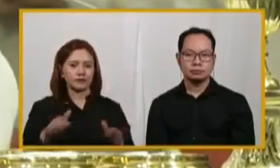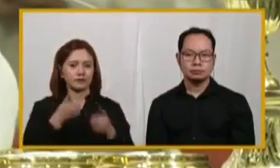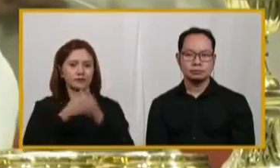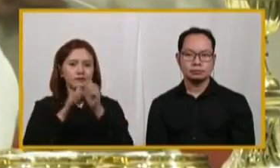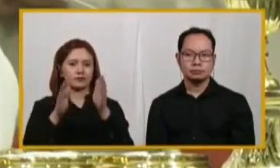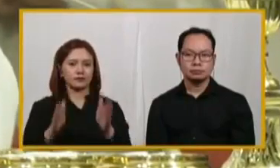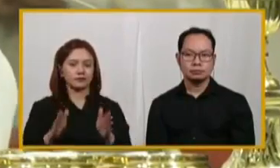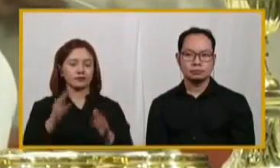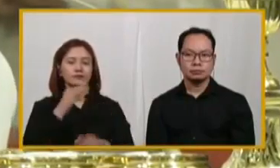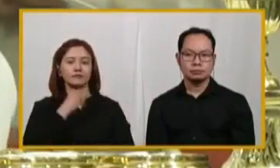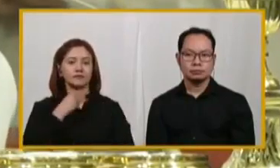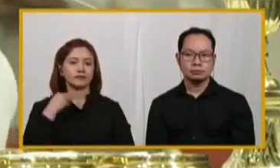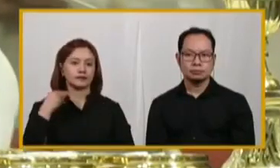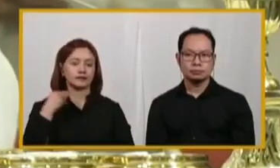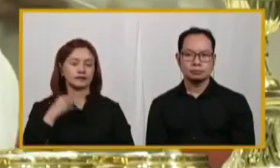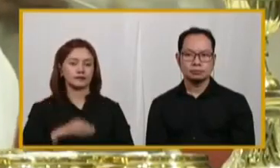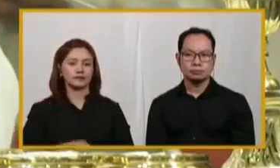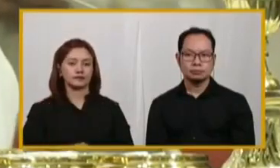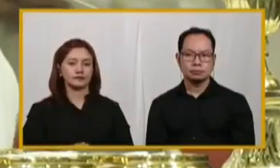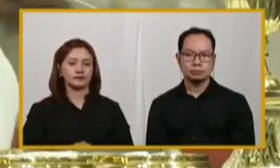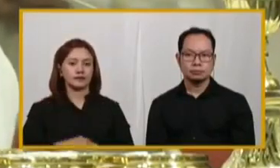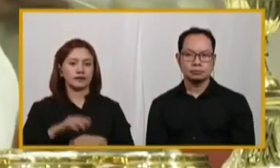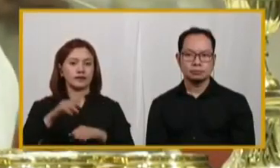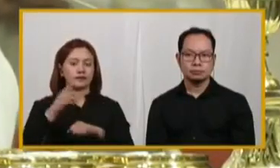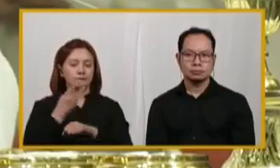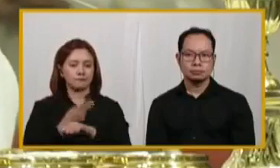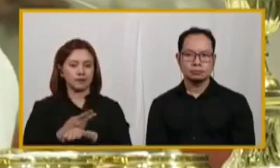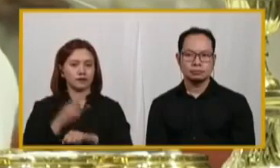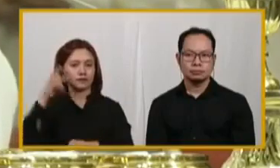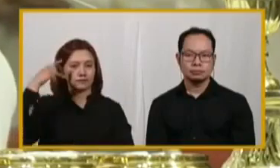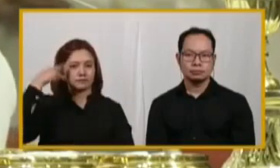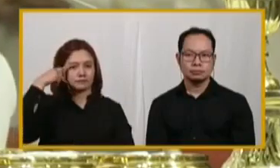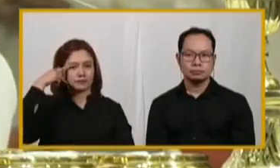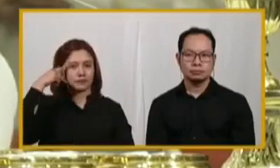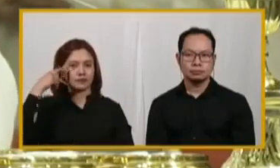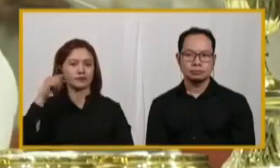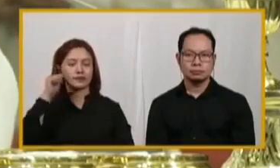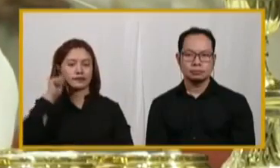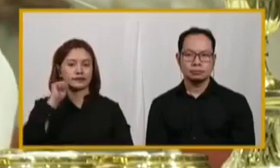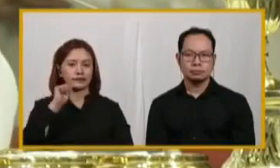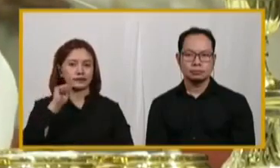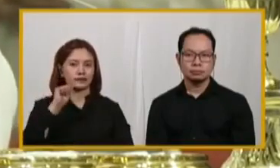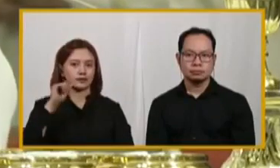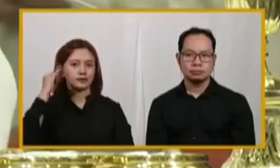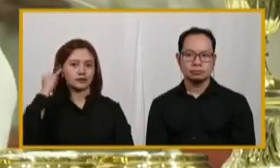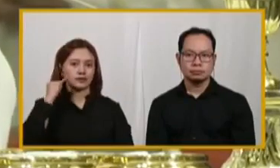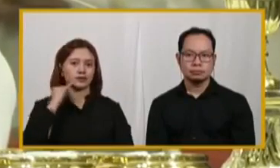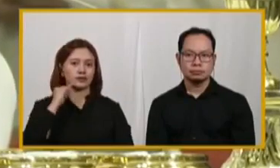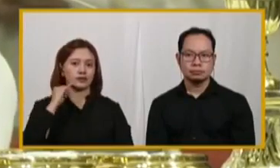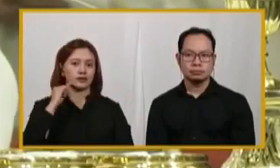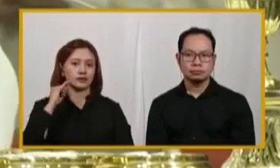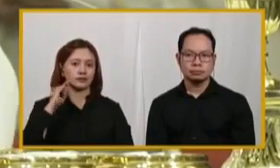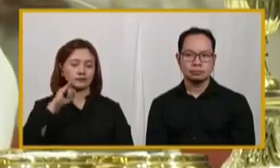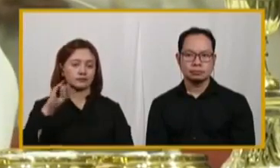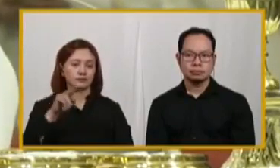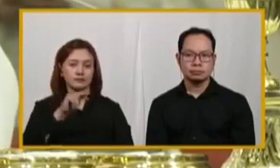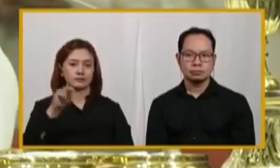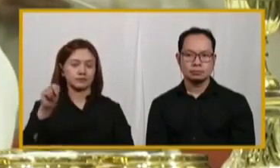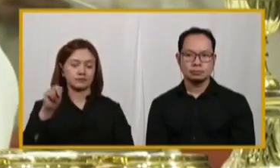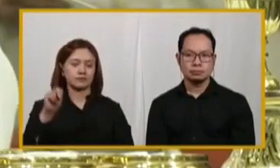apostles and martyrs, Peter and Paul, Andrew, James, John,